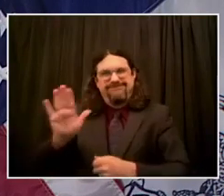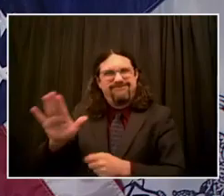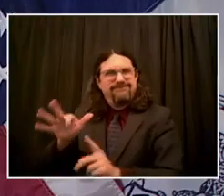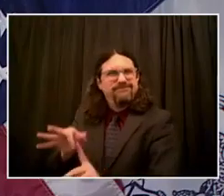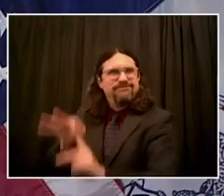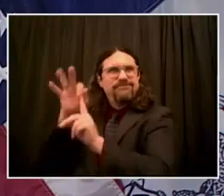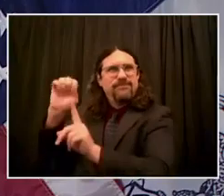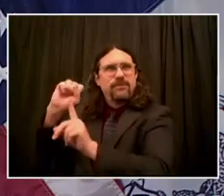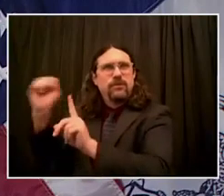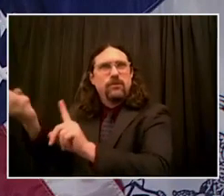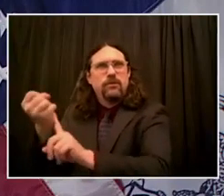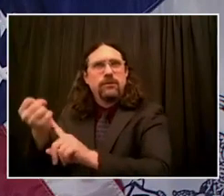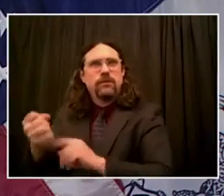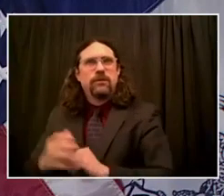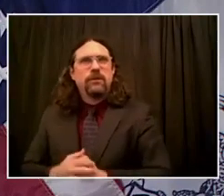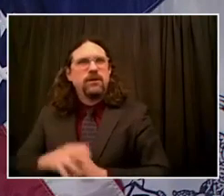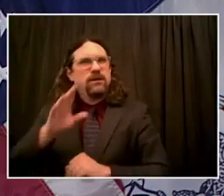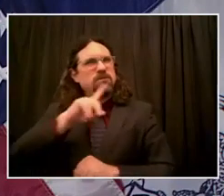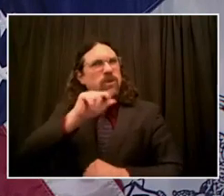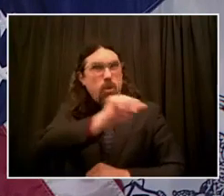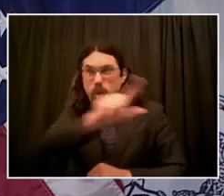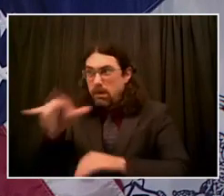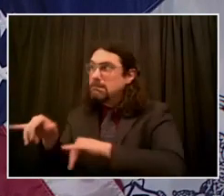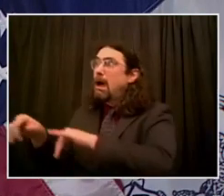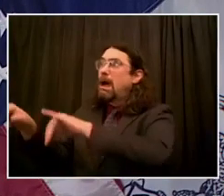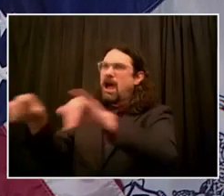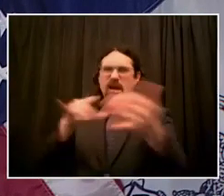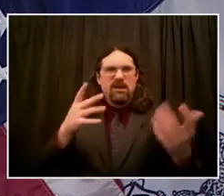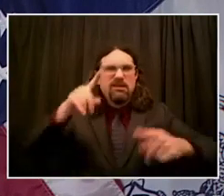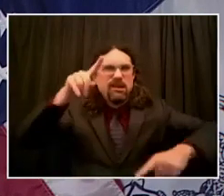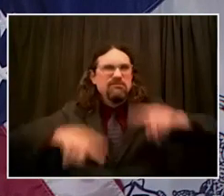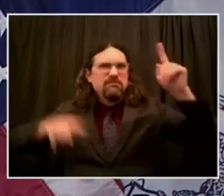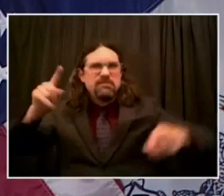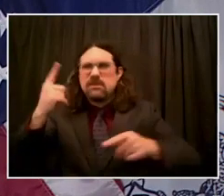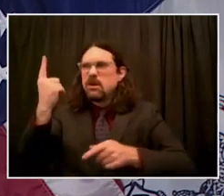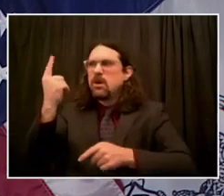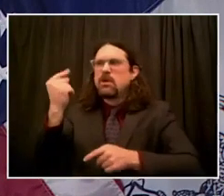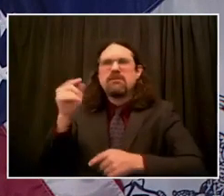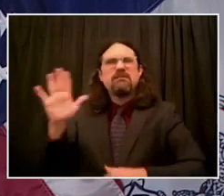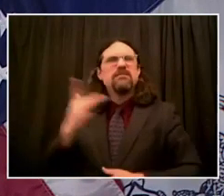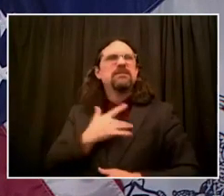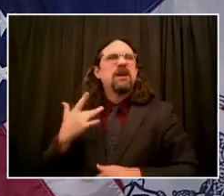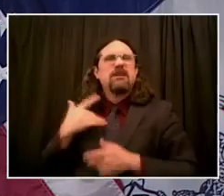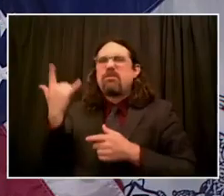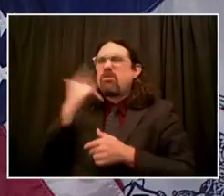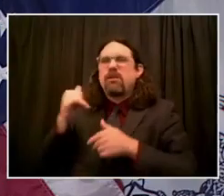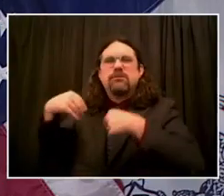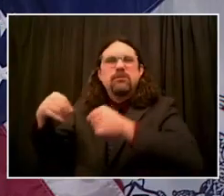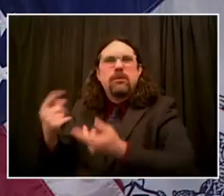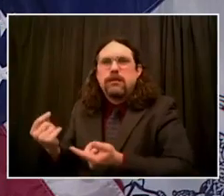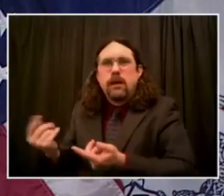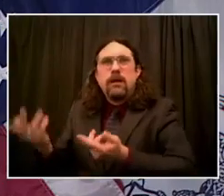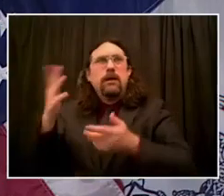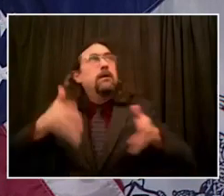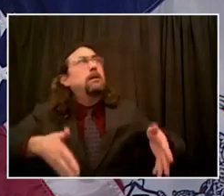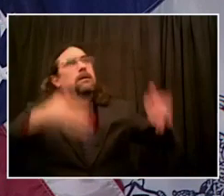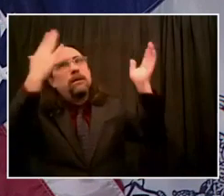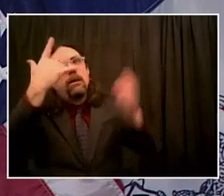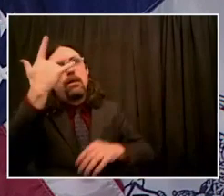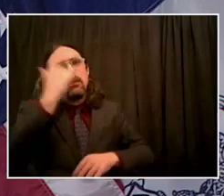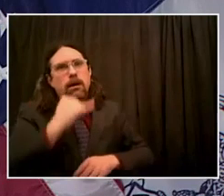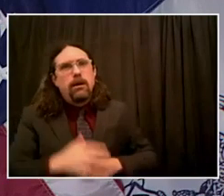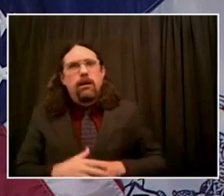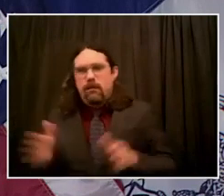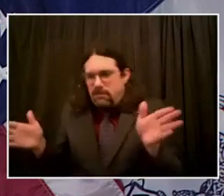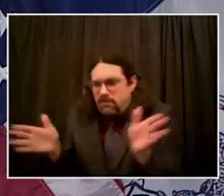need. Here's what's going to work. Here's what's not going to work. We're trying this. It is working. Let's do more of that. We're trying something else. We don't like it. Let's try a different approach. That's